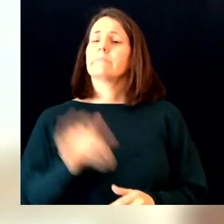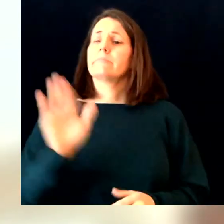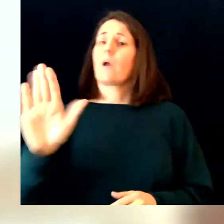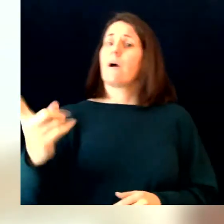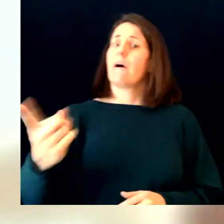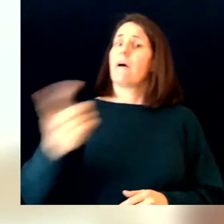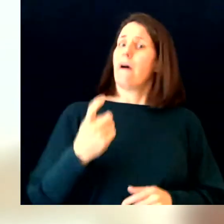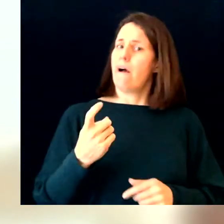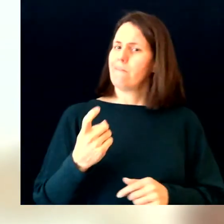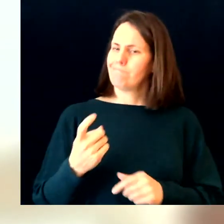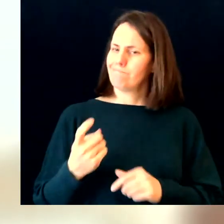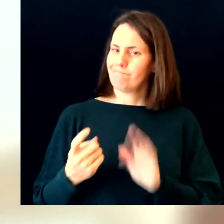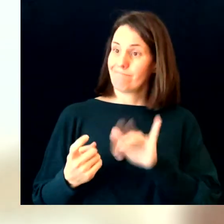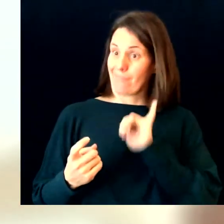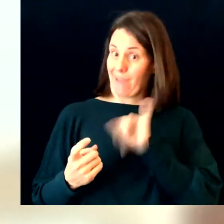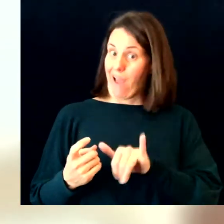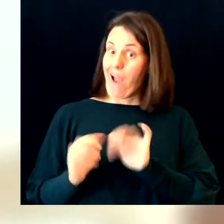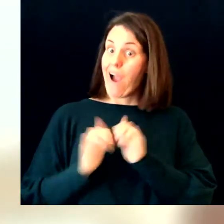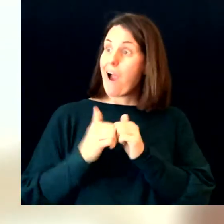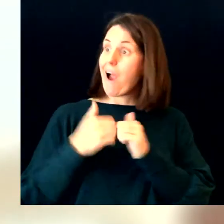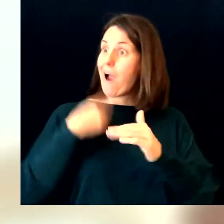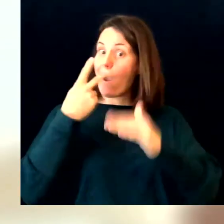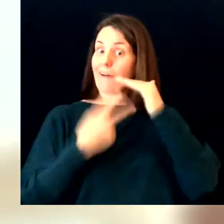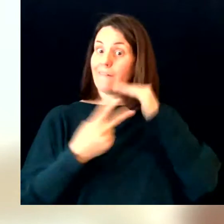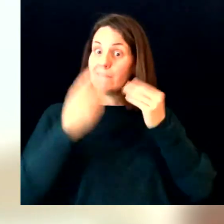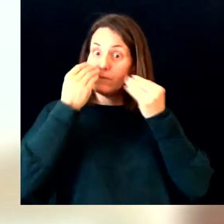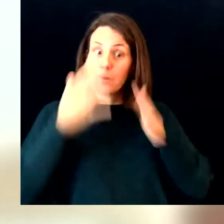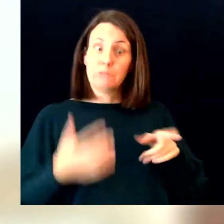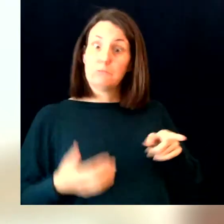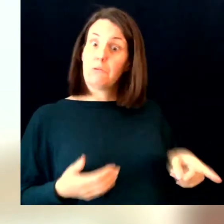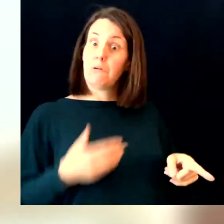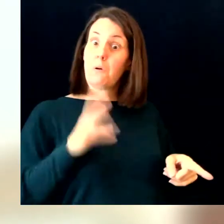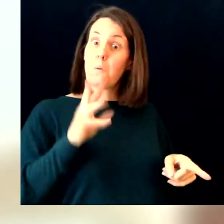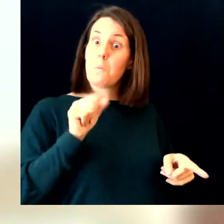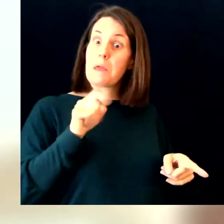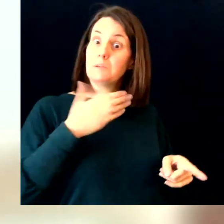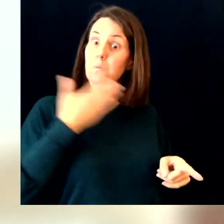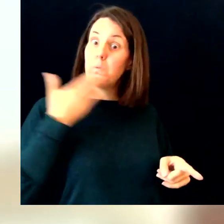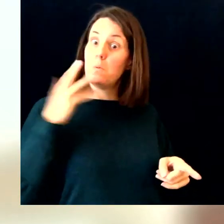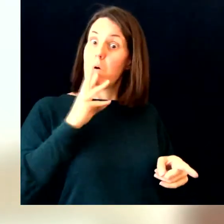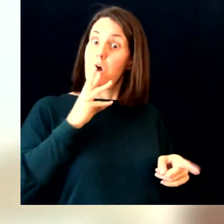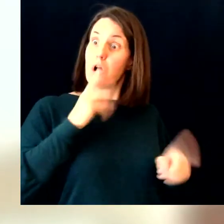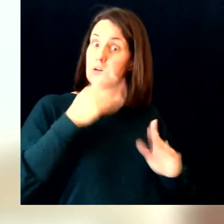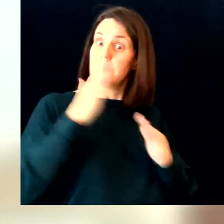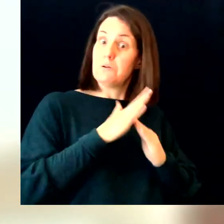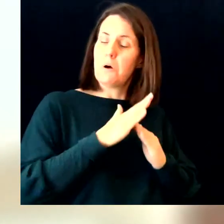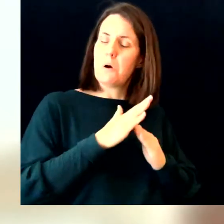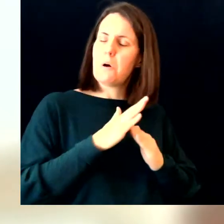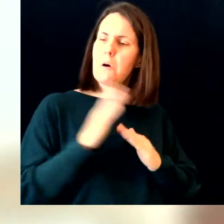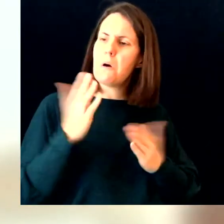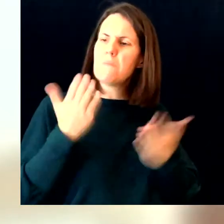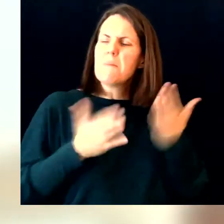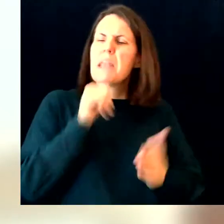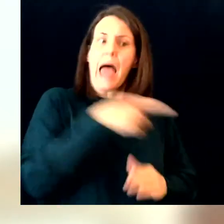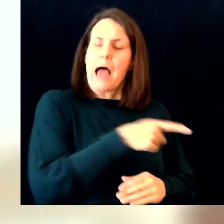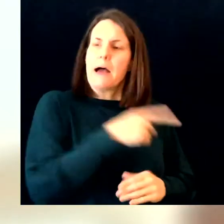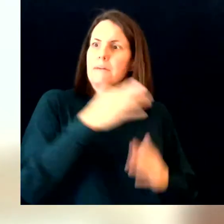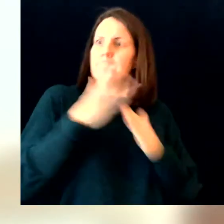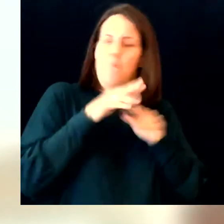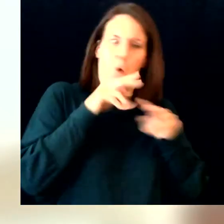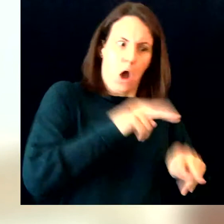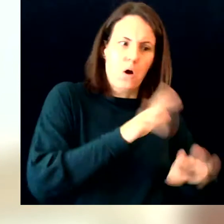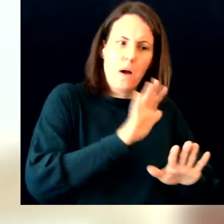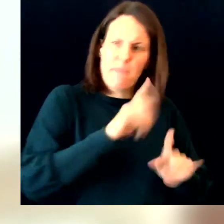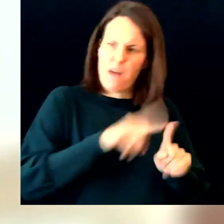to show, and potentially as an early warning sign where cases are increasing. So those data